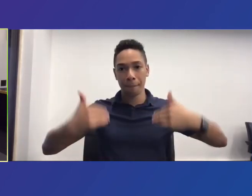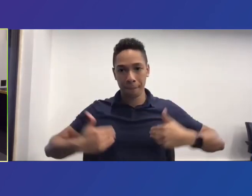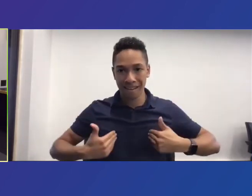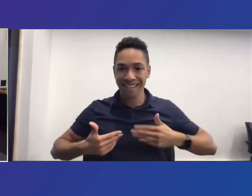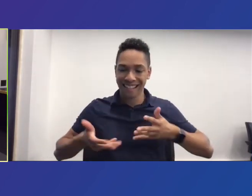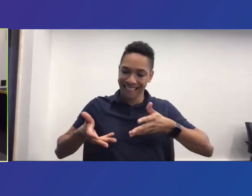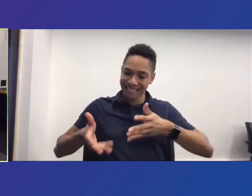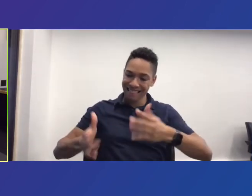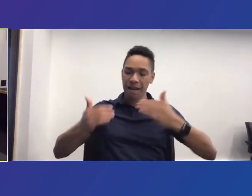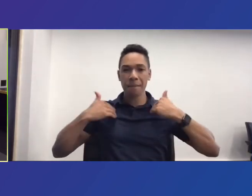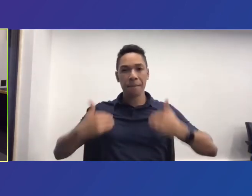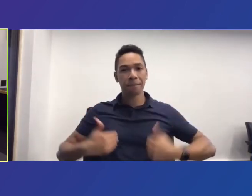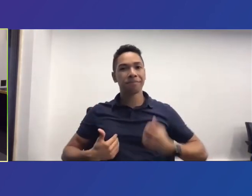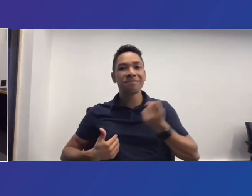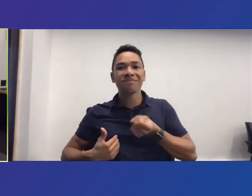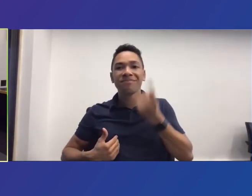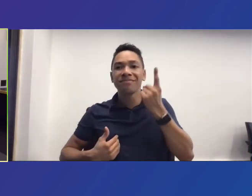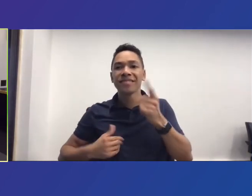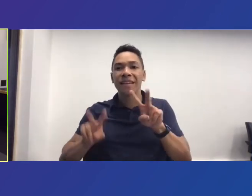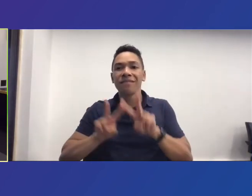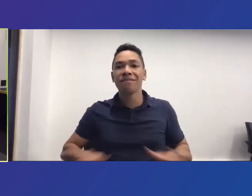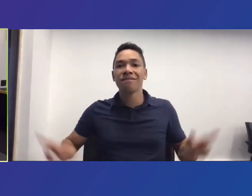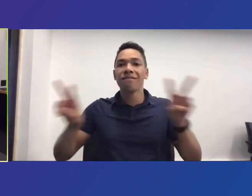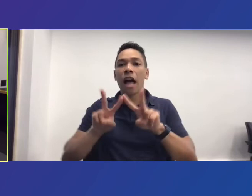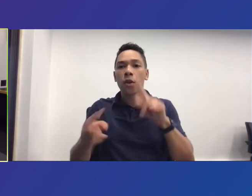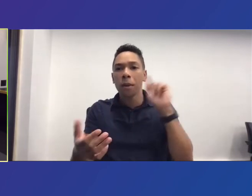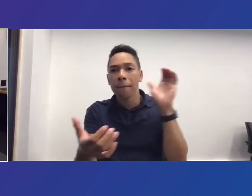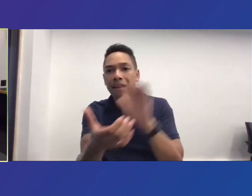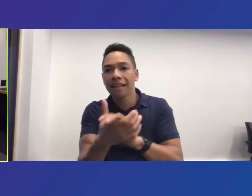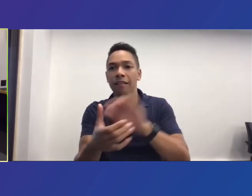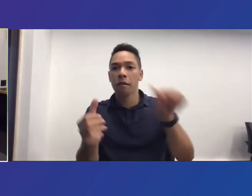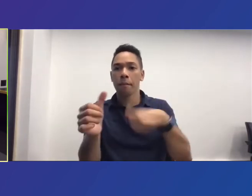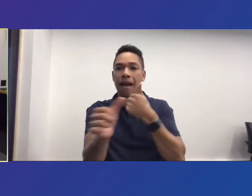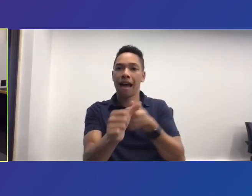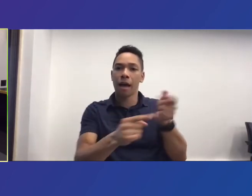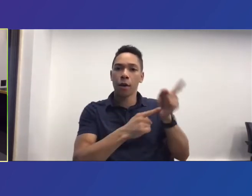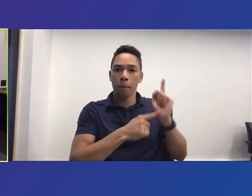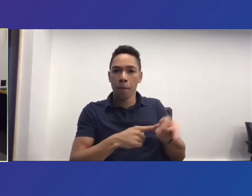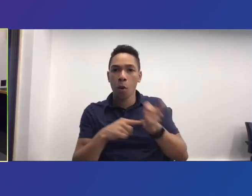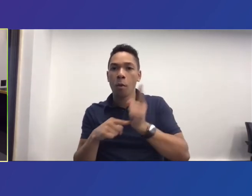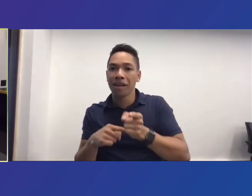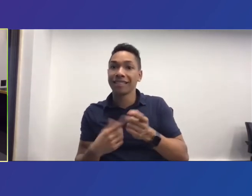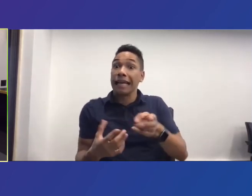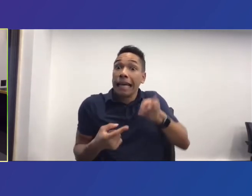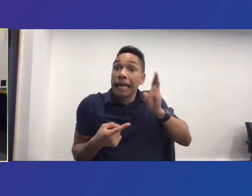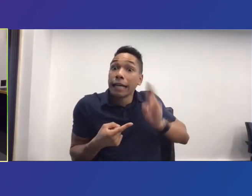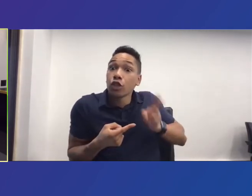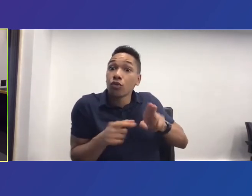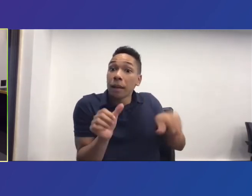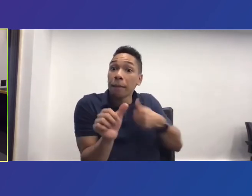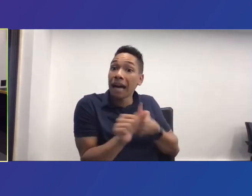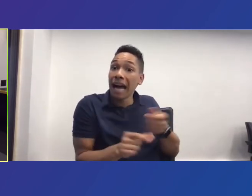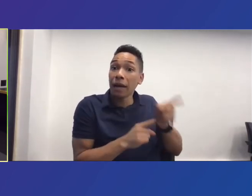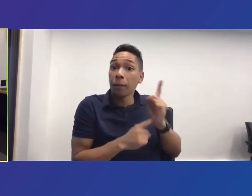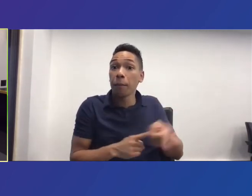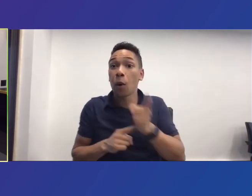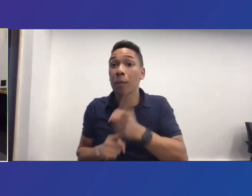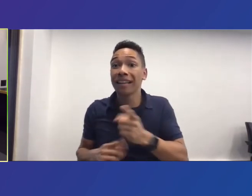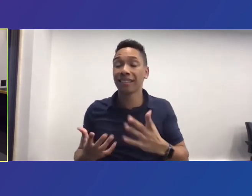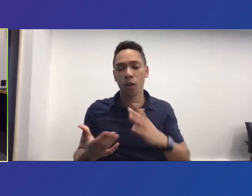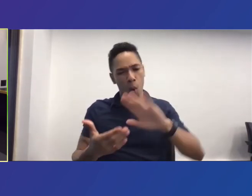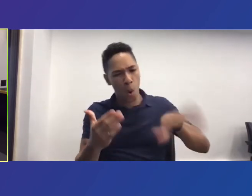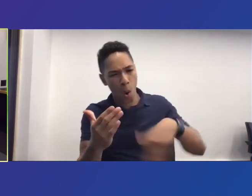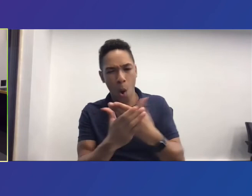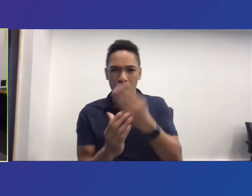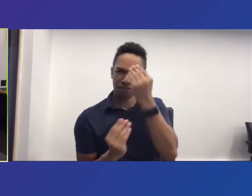understand the values, the beliefs behind those movements, the history behind those movements, all the information that